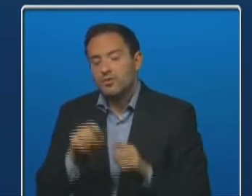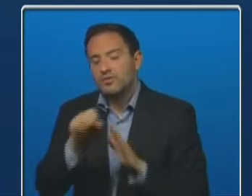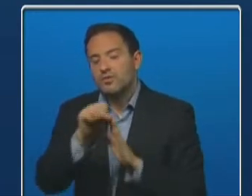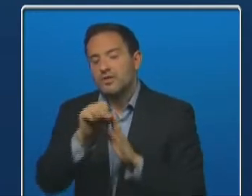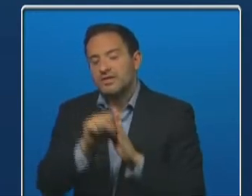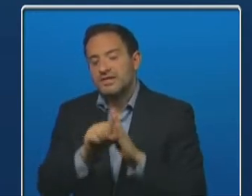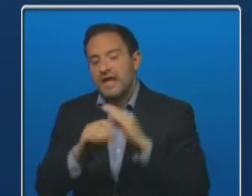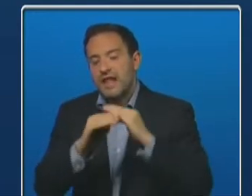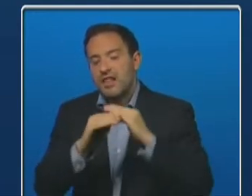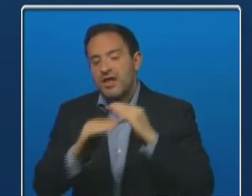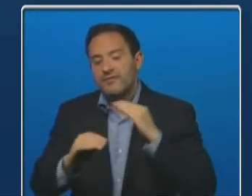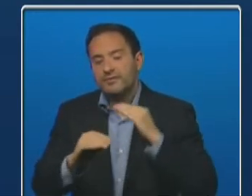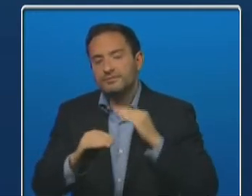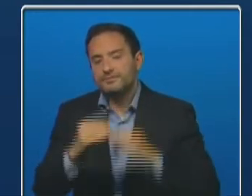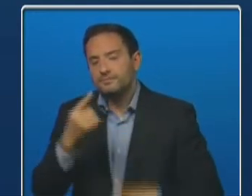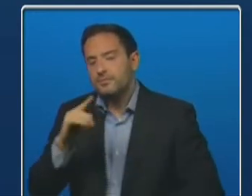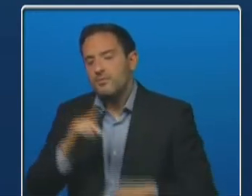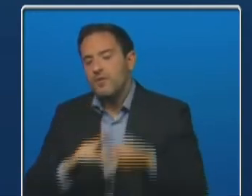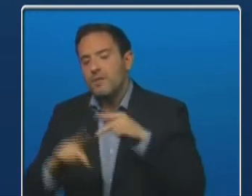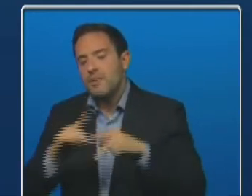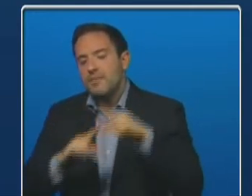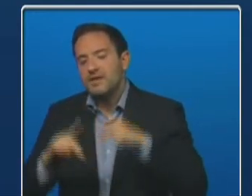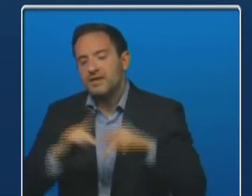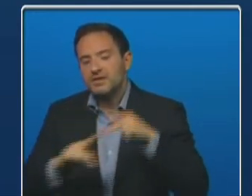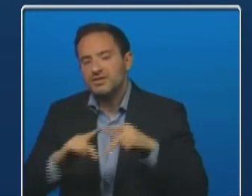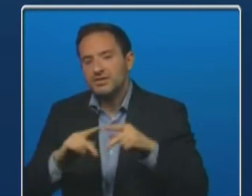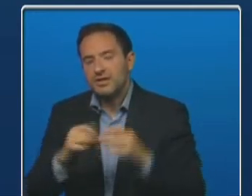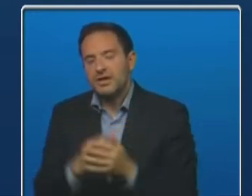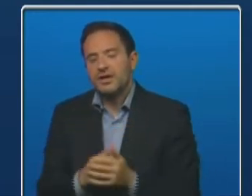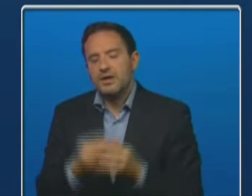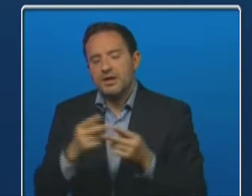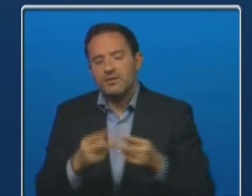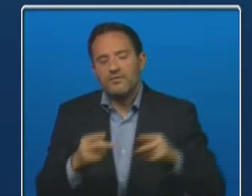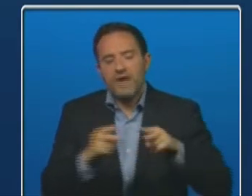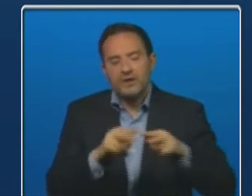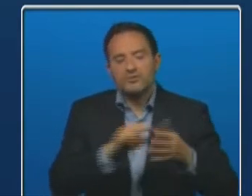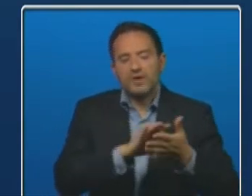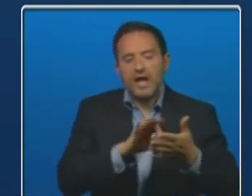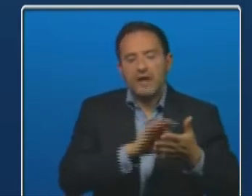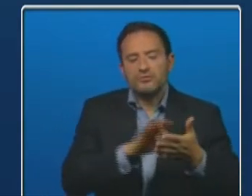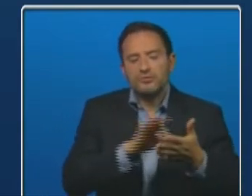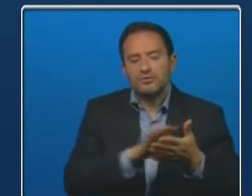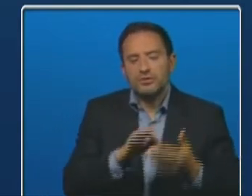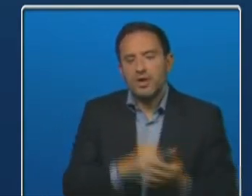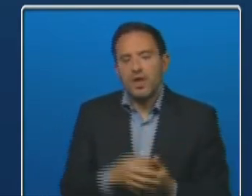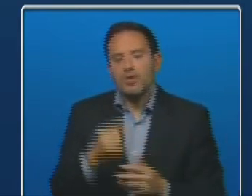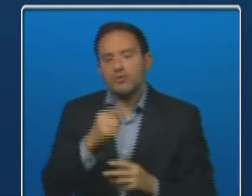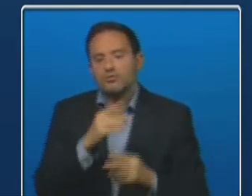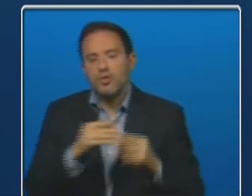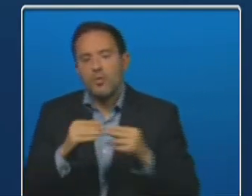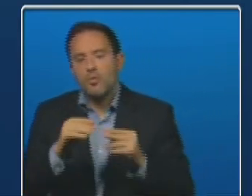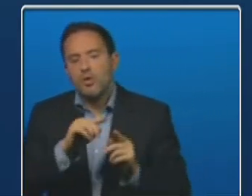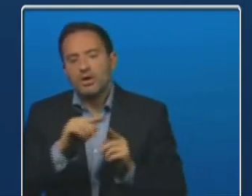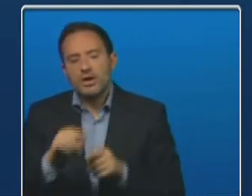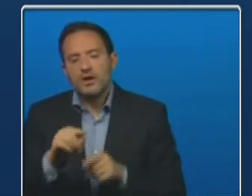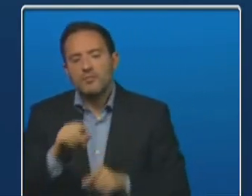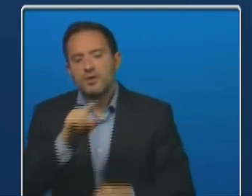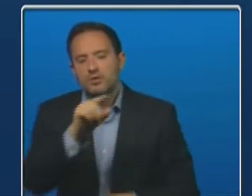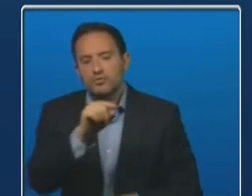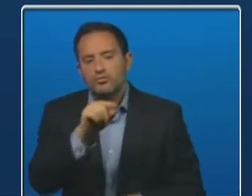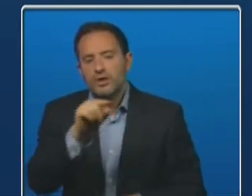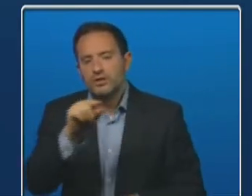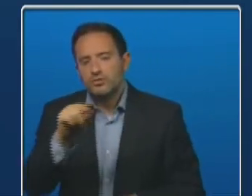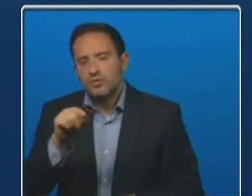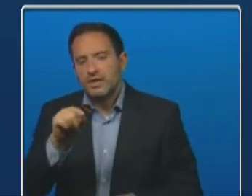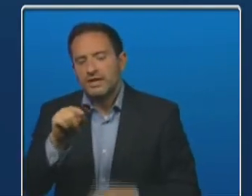level when we talk about populations and values and count. So there is more to come with the 2020 census and